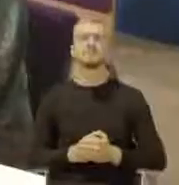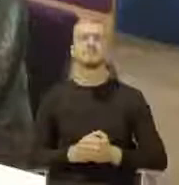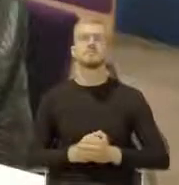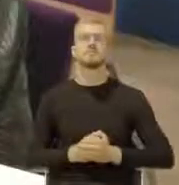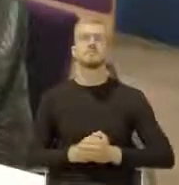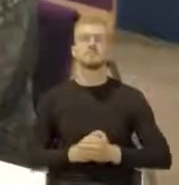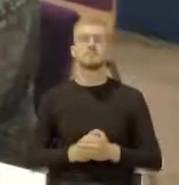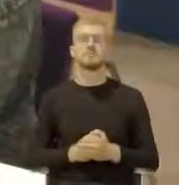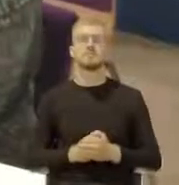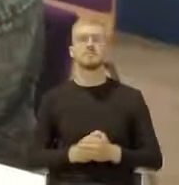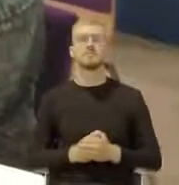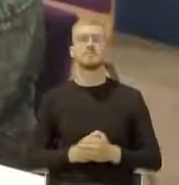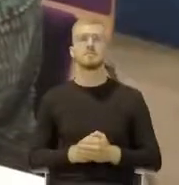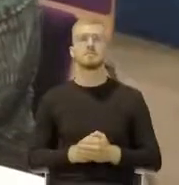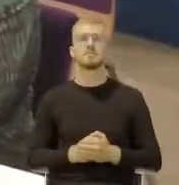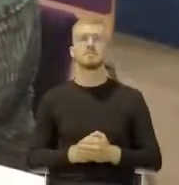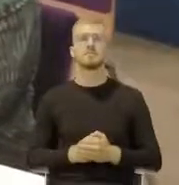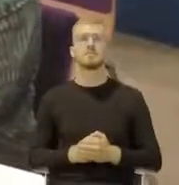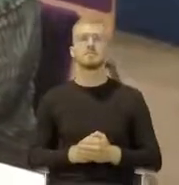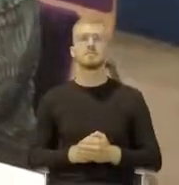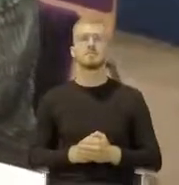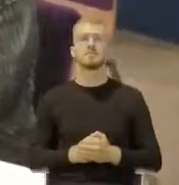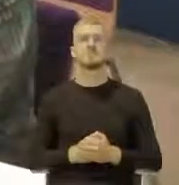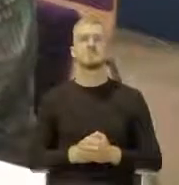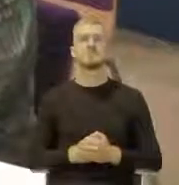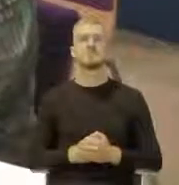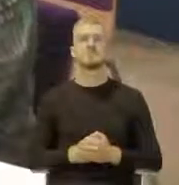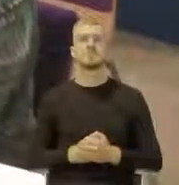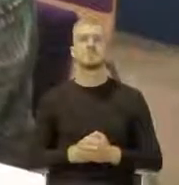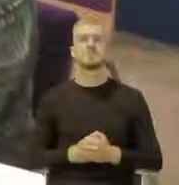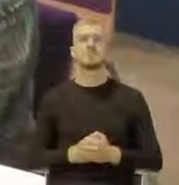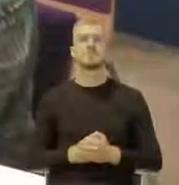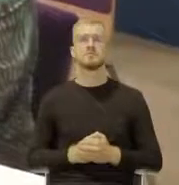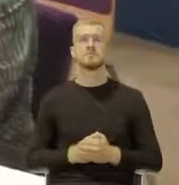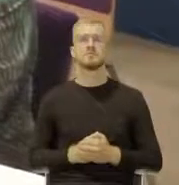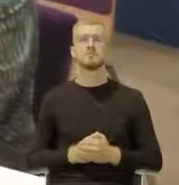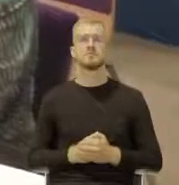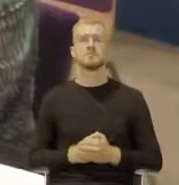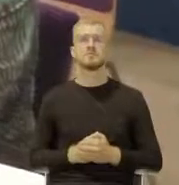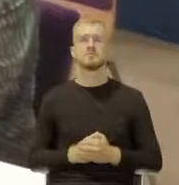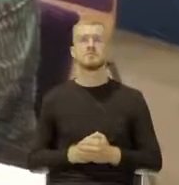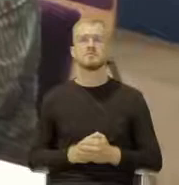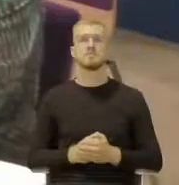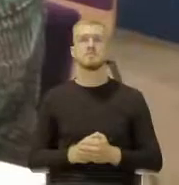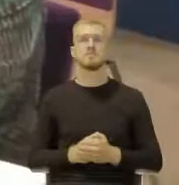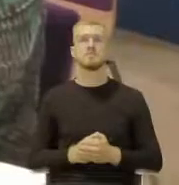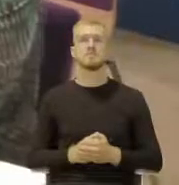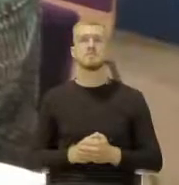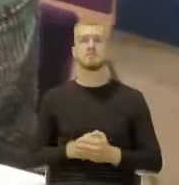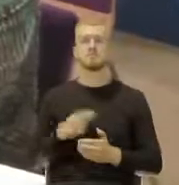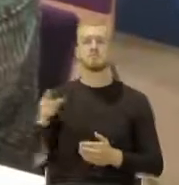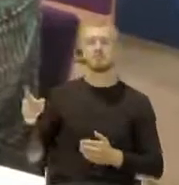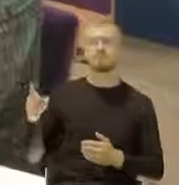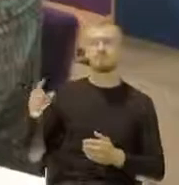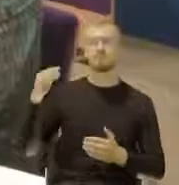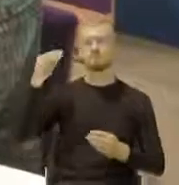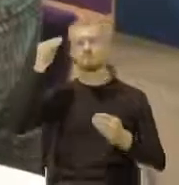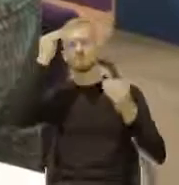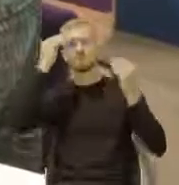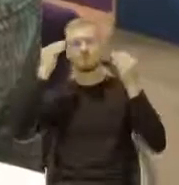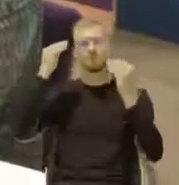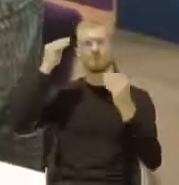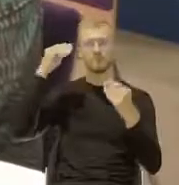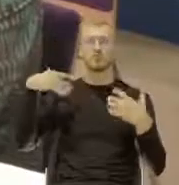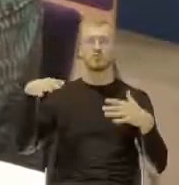Thank you very much, and I think that might be the calling card of our session, peace between cities. And I think we see very often the solidarity between mayors,